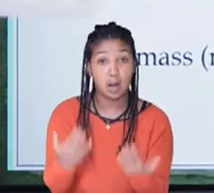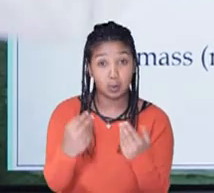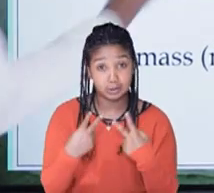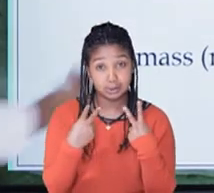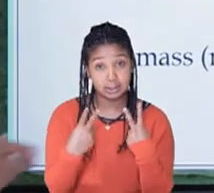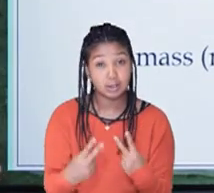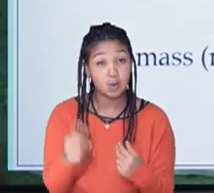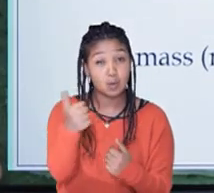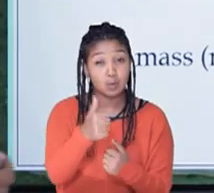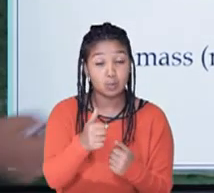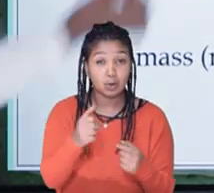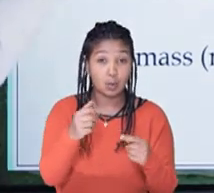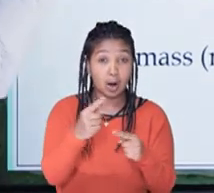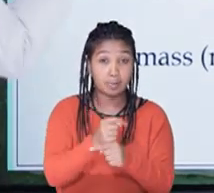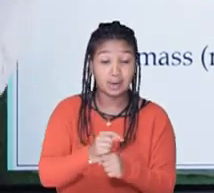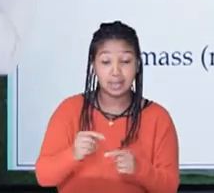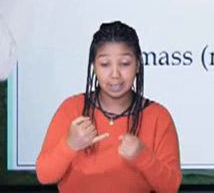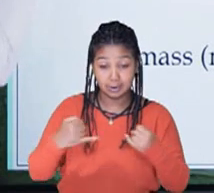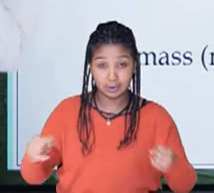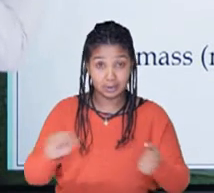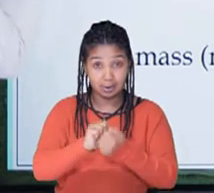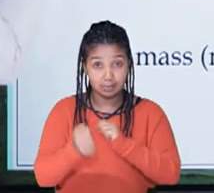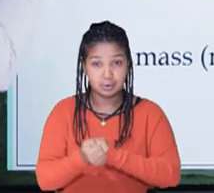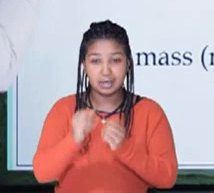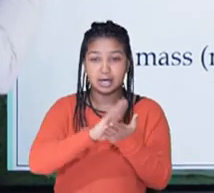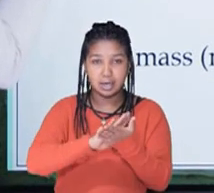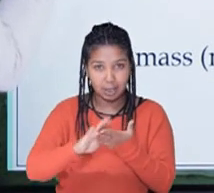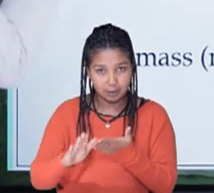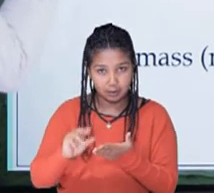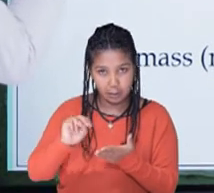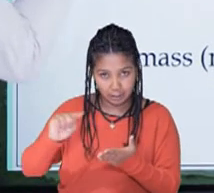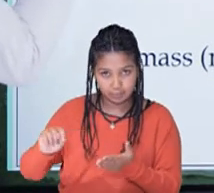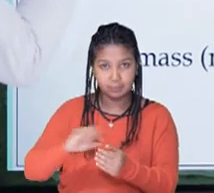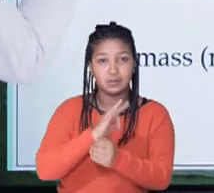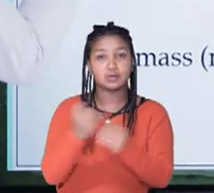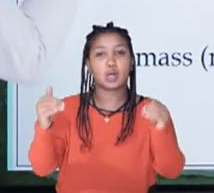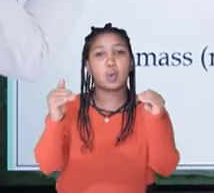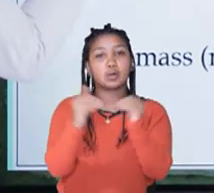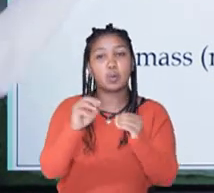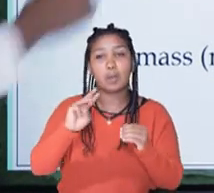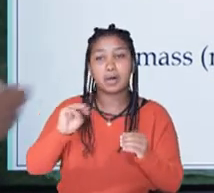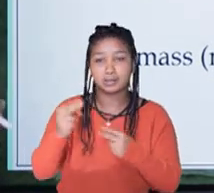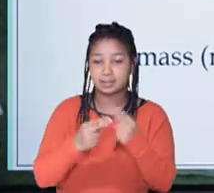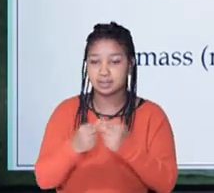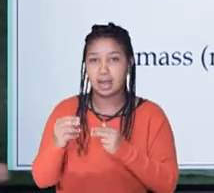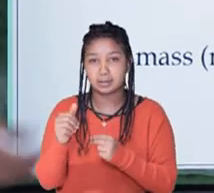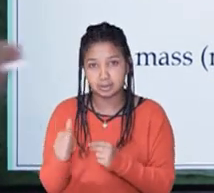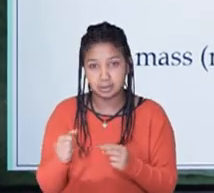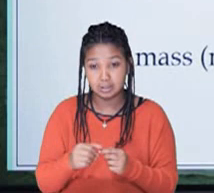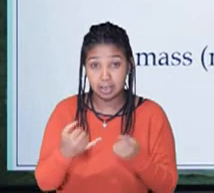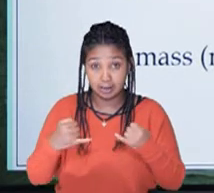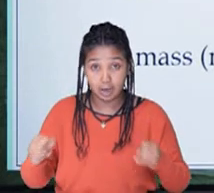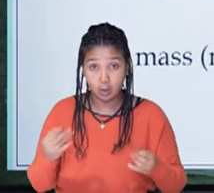see. When you apply a linear dynamics here, net force is equal to mass times acceleration. That is a